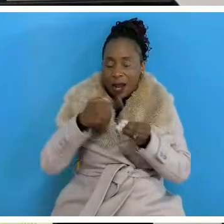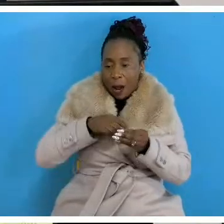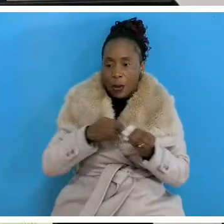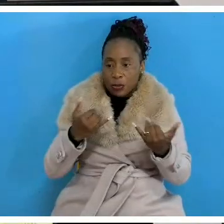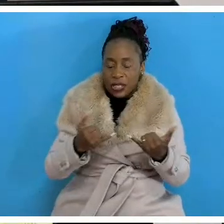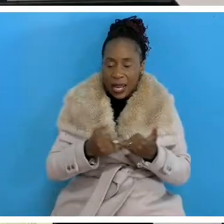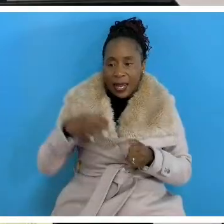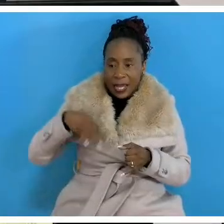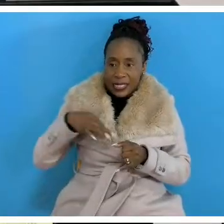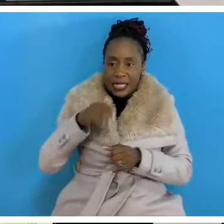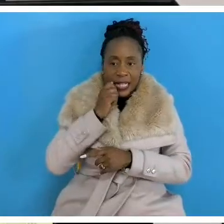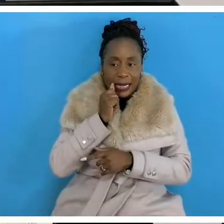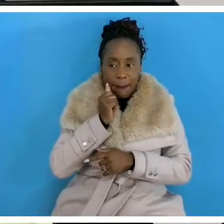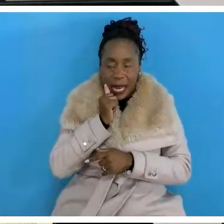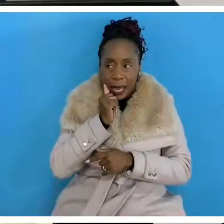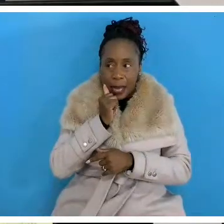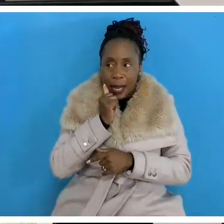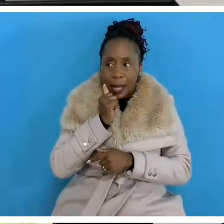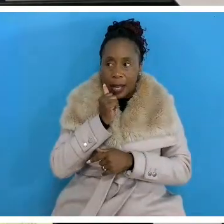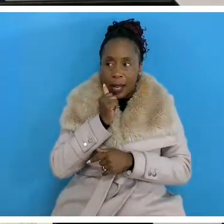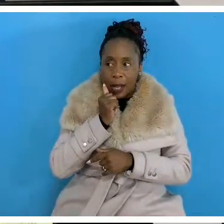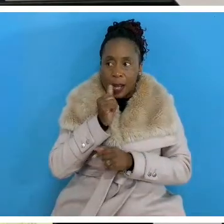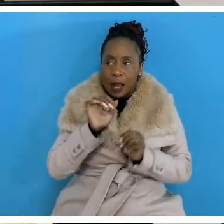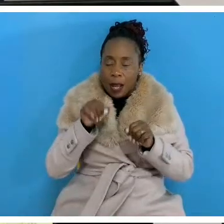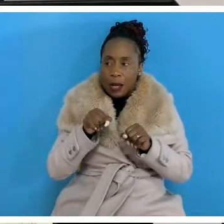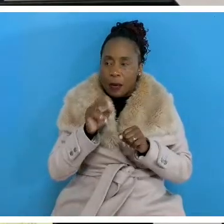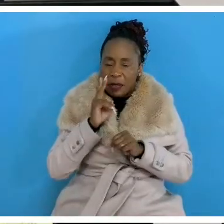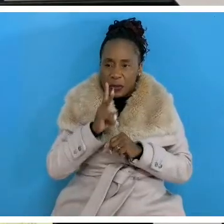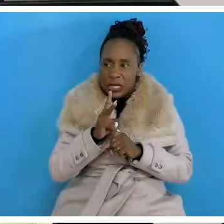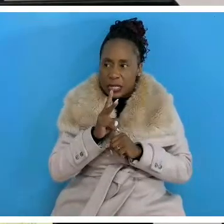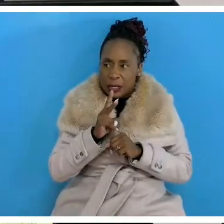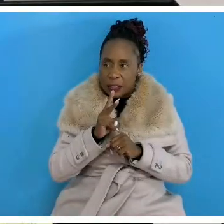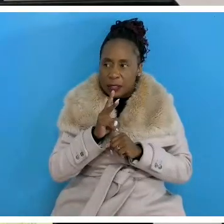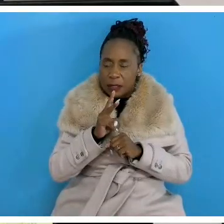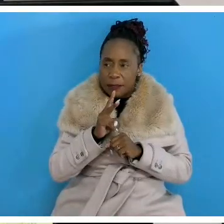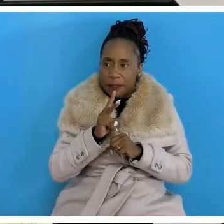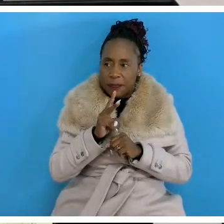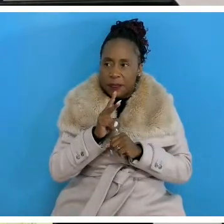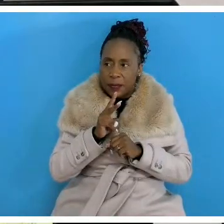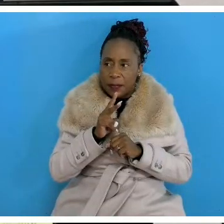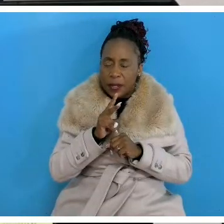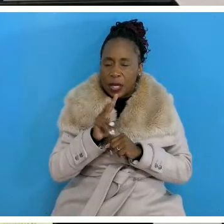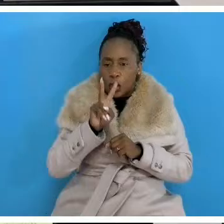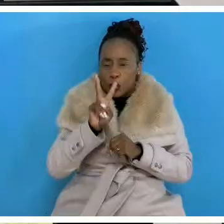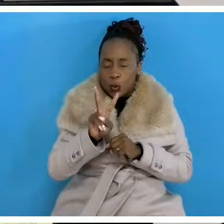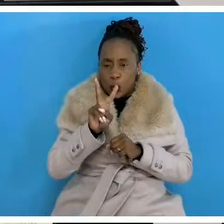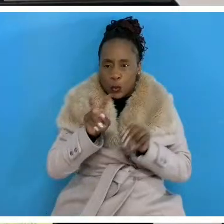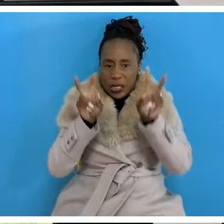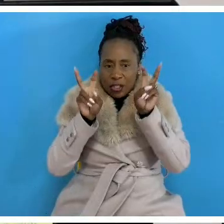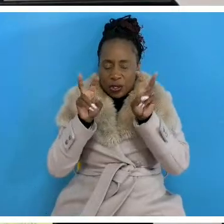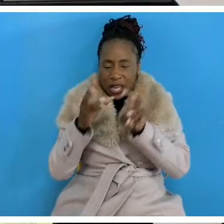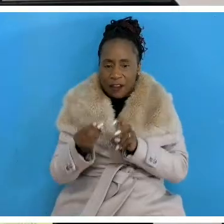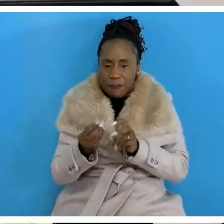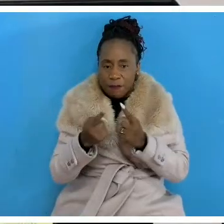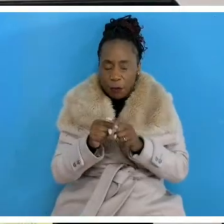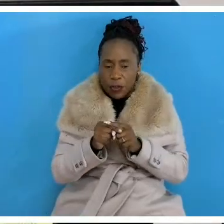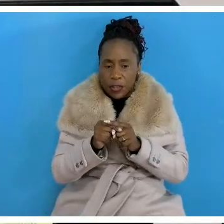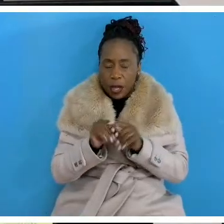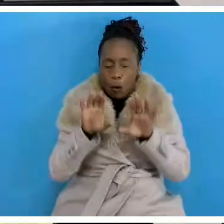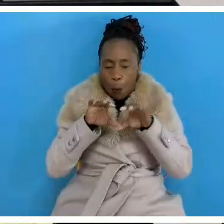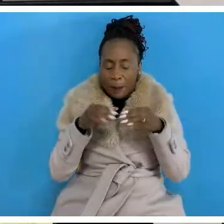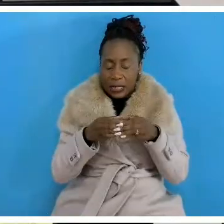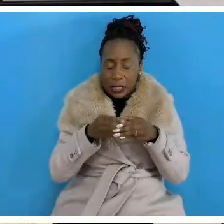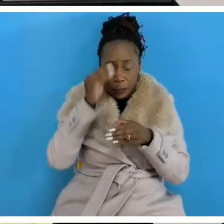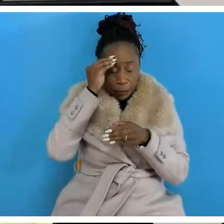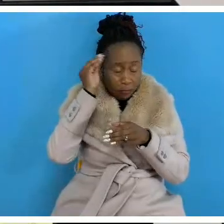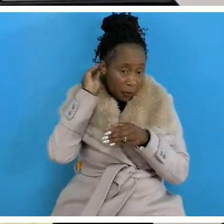gentlemen. Let me just see. We do have just 2 matters for the committee to take note